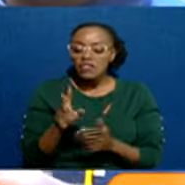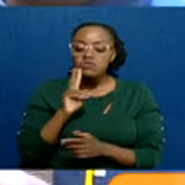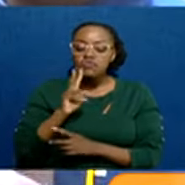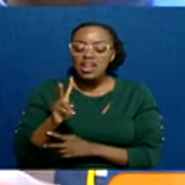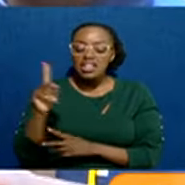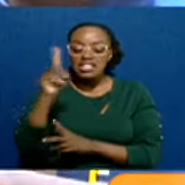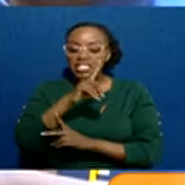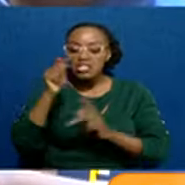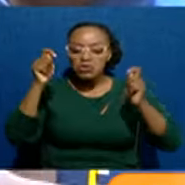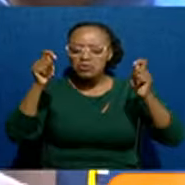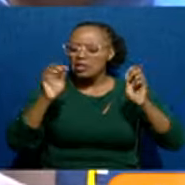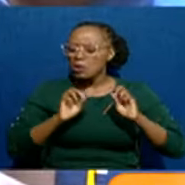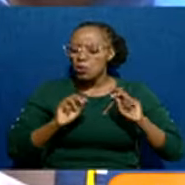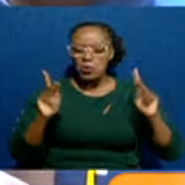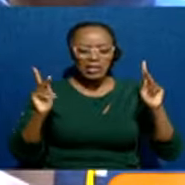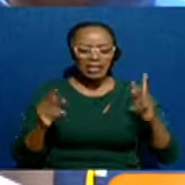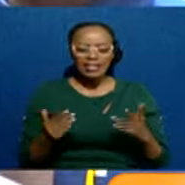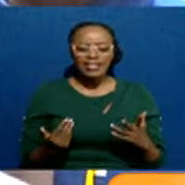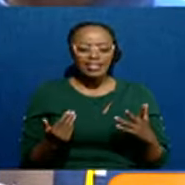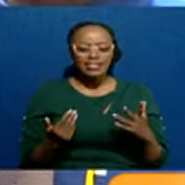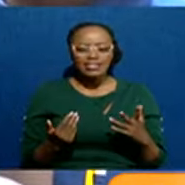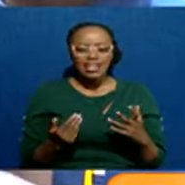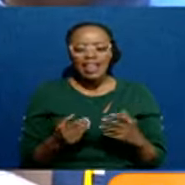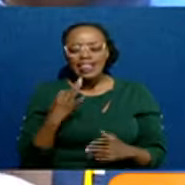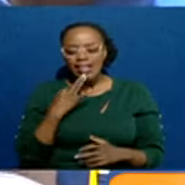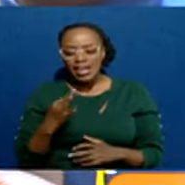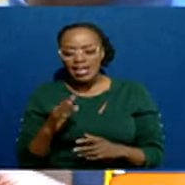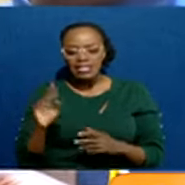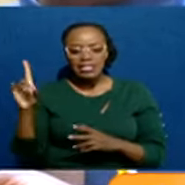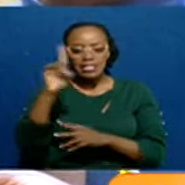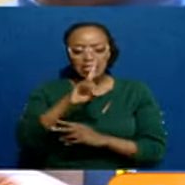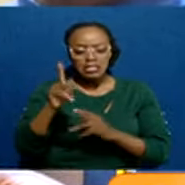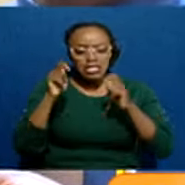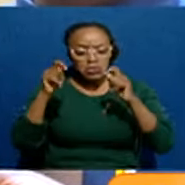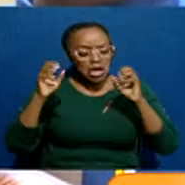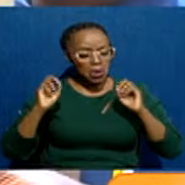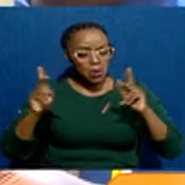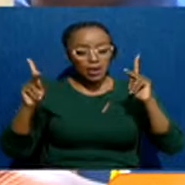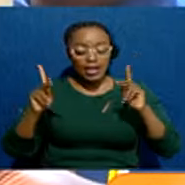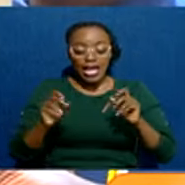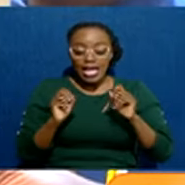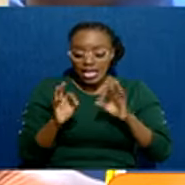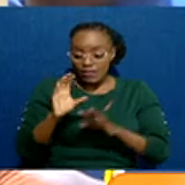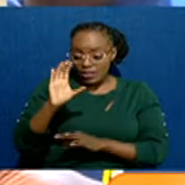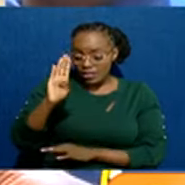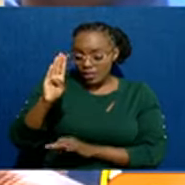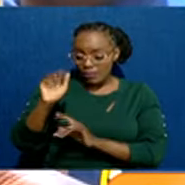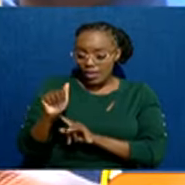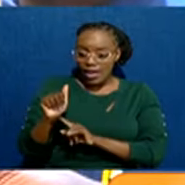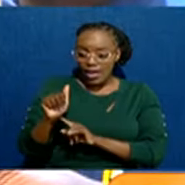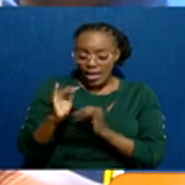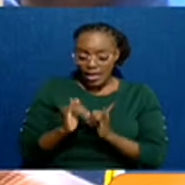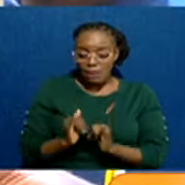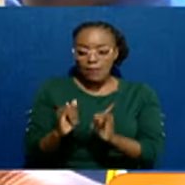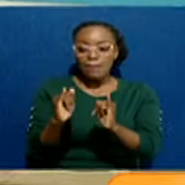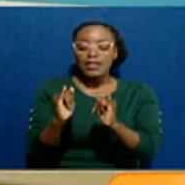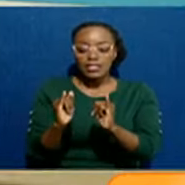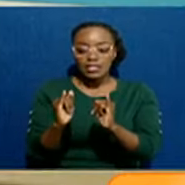200. We are afraid to go to day 300 as long as the CBA is